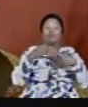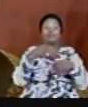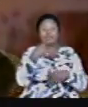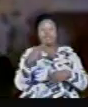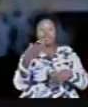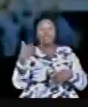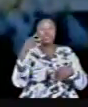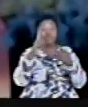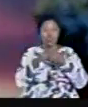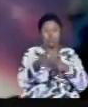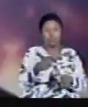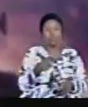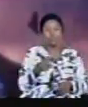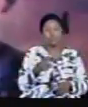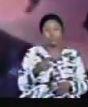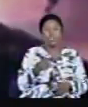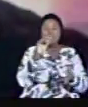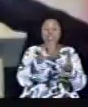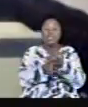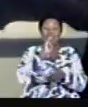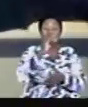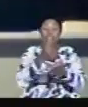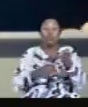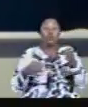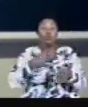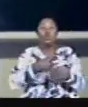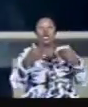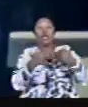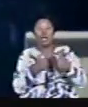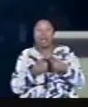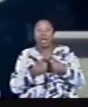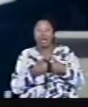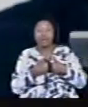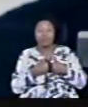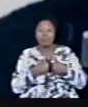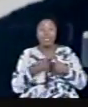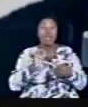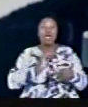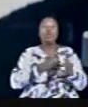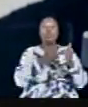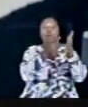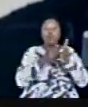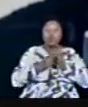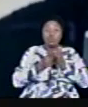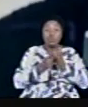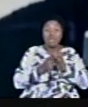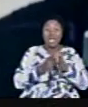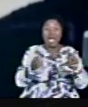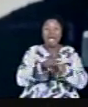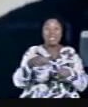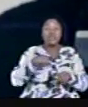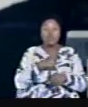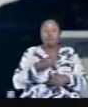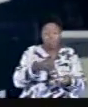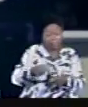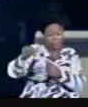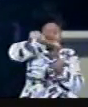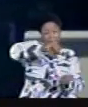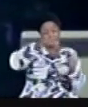you. That's what we have, our portion, as we are baptized and immersed